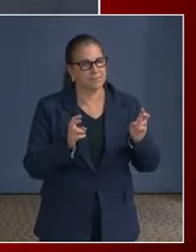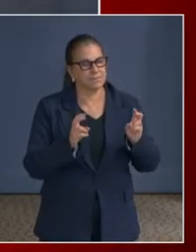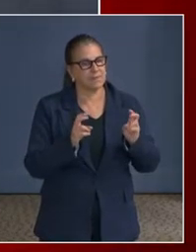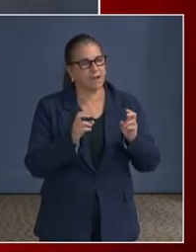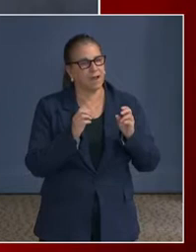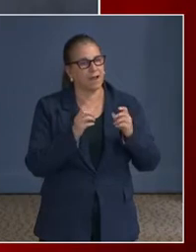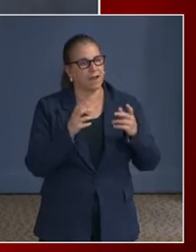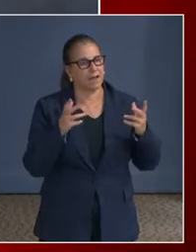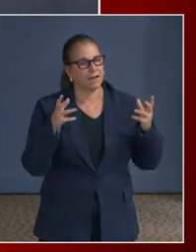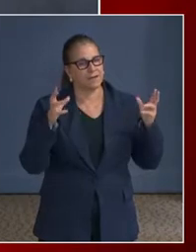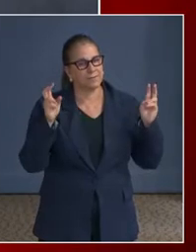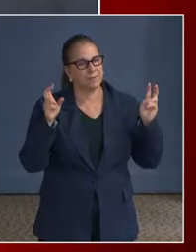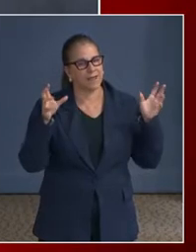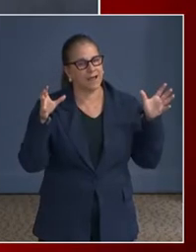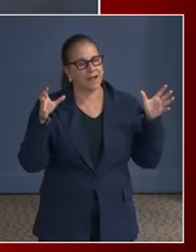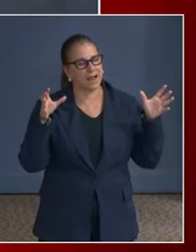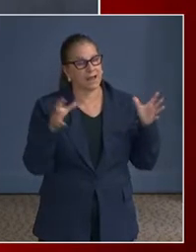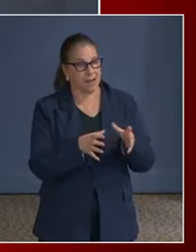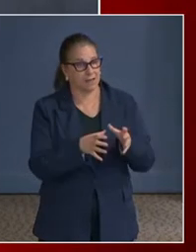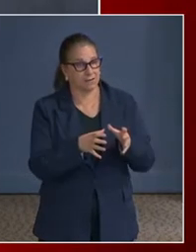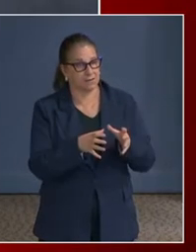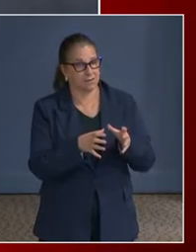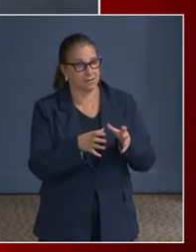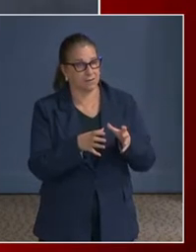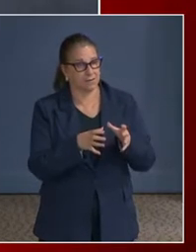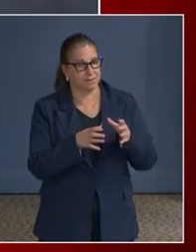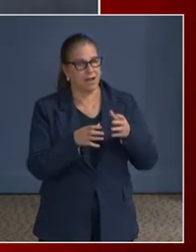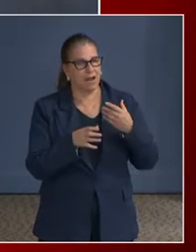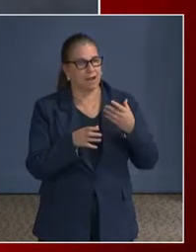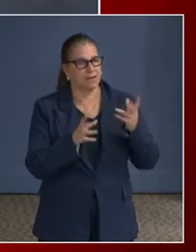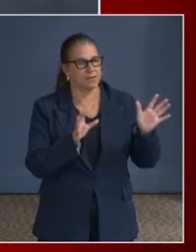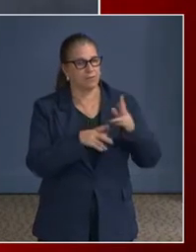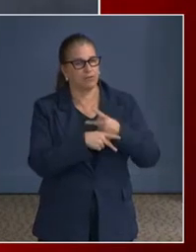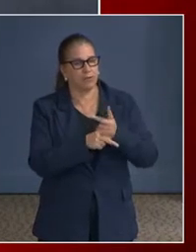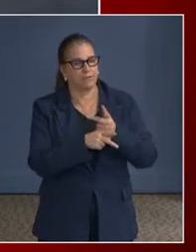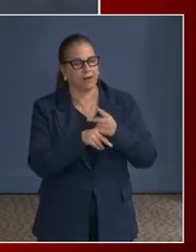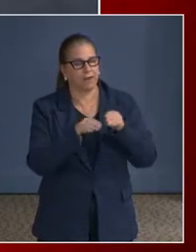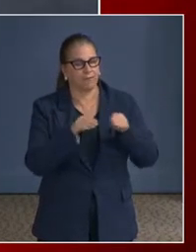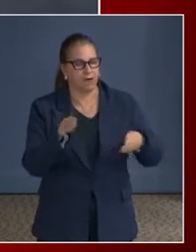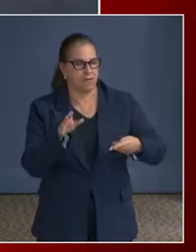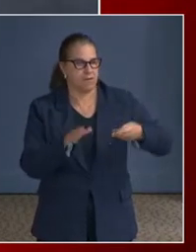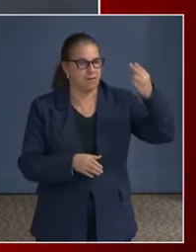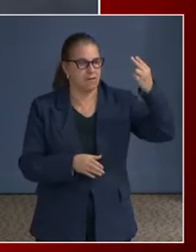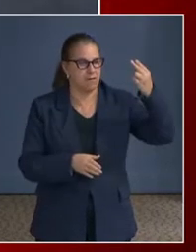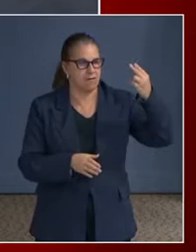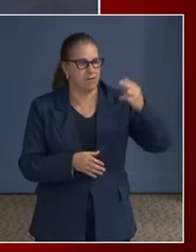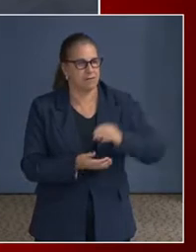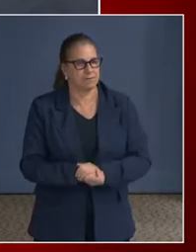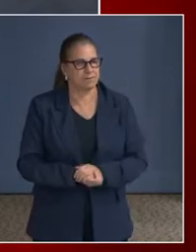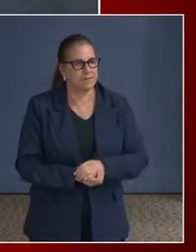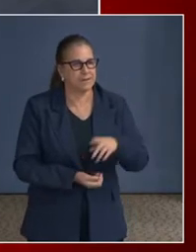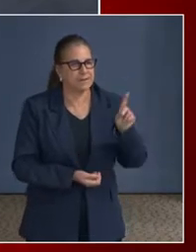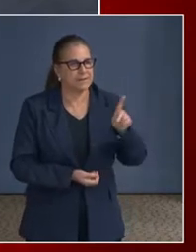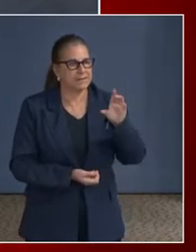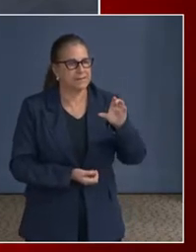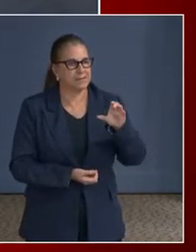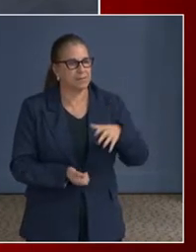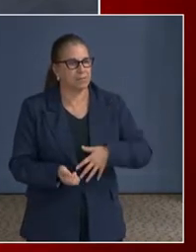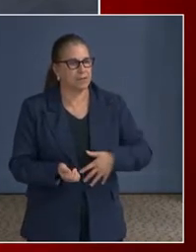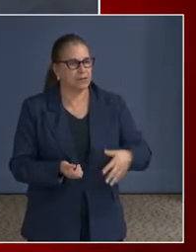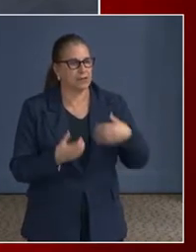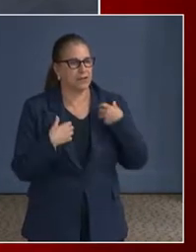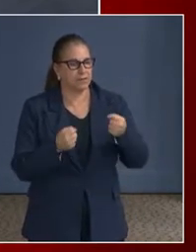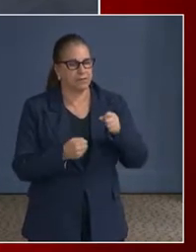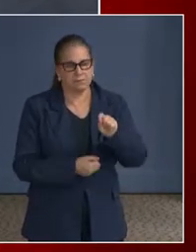event because we'll be able to be at the convention center and actually broadcast from there with a higher production